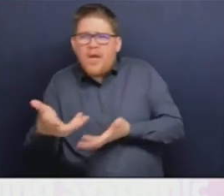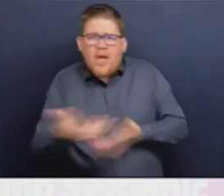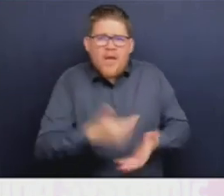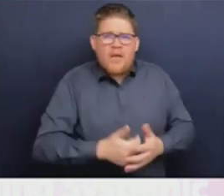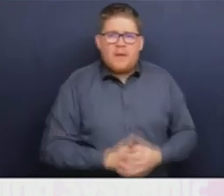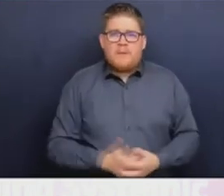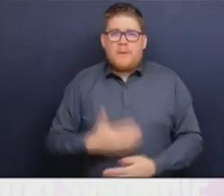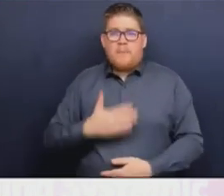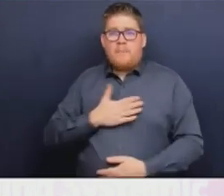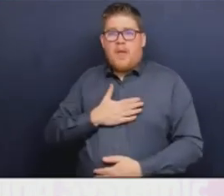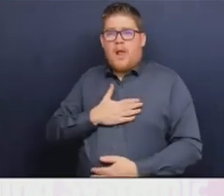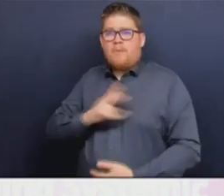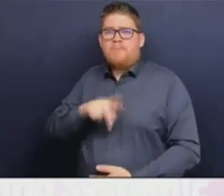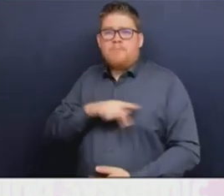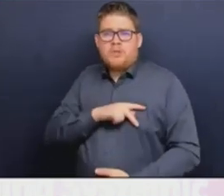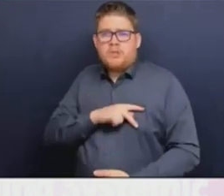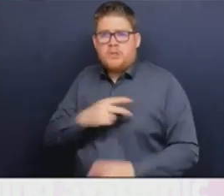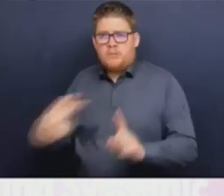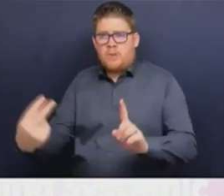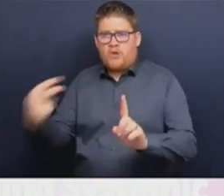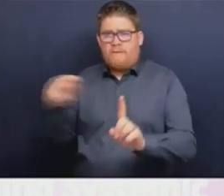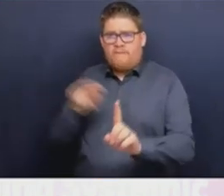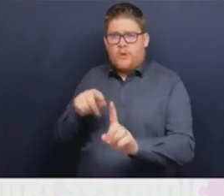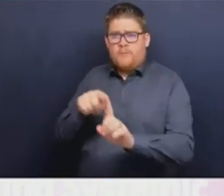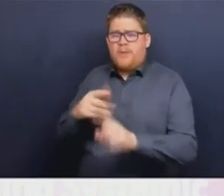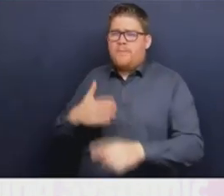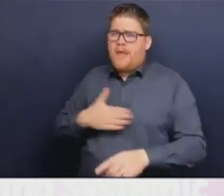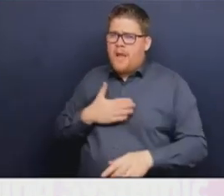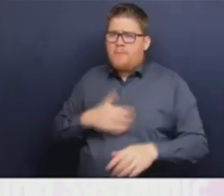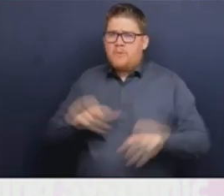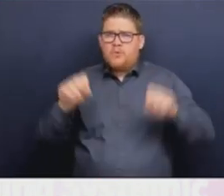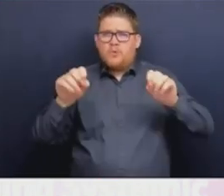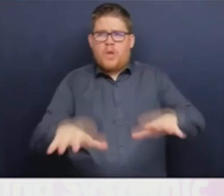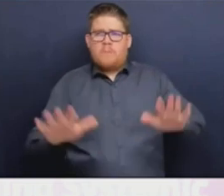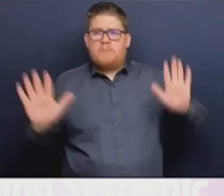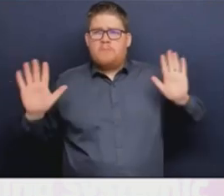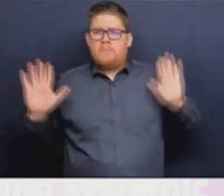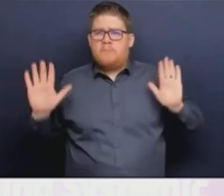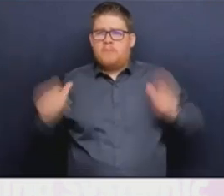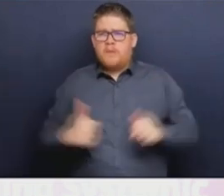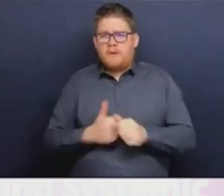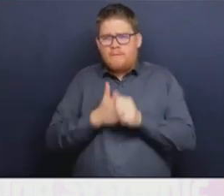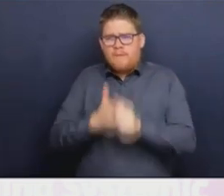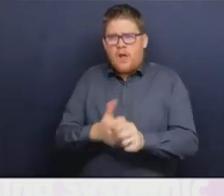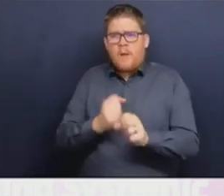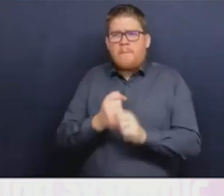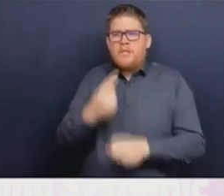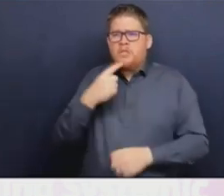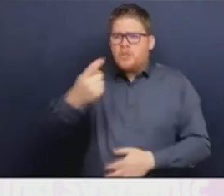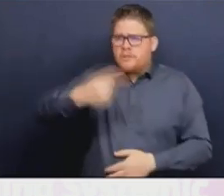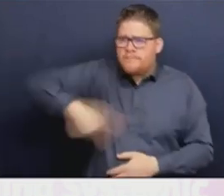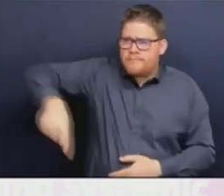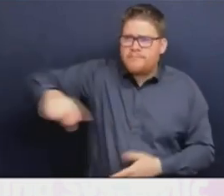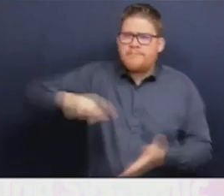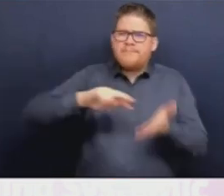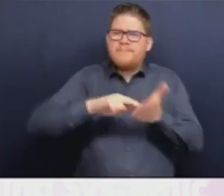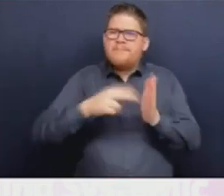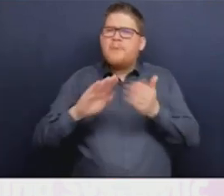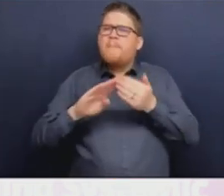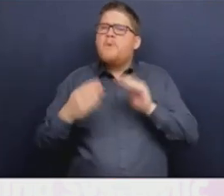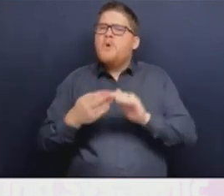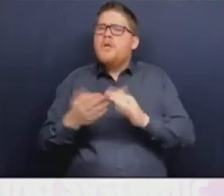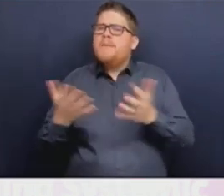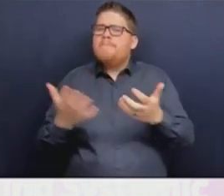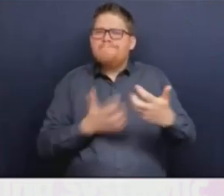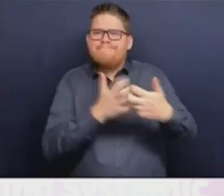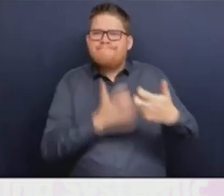view on a piece of legislation to make sure that it is more reflective of the views of the broader community. And that is, in fact, what we're doing when it comes to